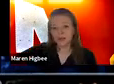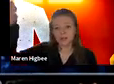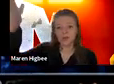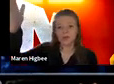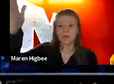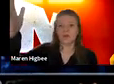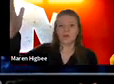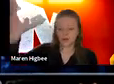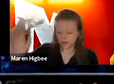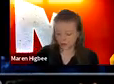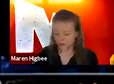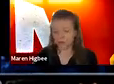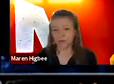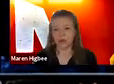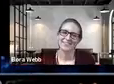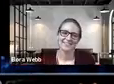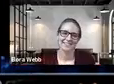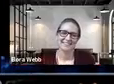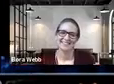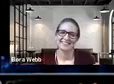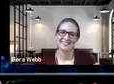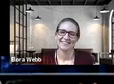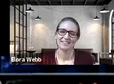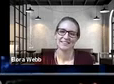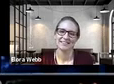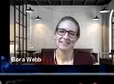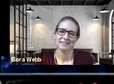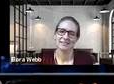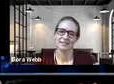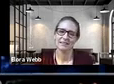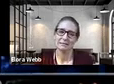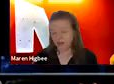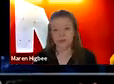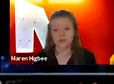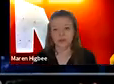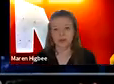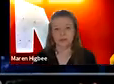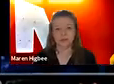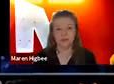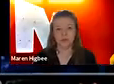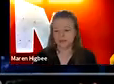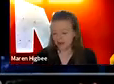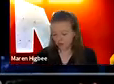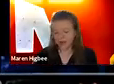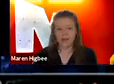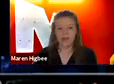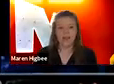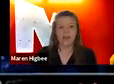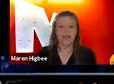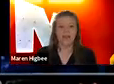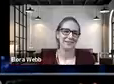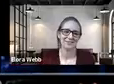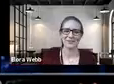I'm going to toss it over to a Laura so you can learn everything that she's come up with, with sign language. It's incredible. So Laura, take it away.